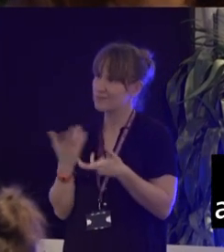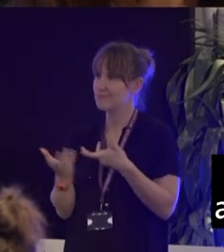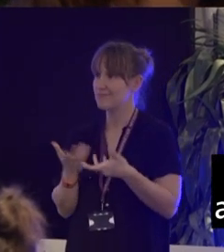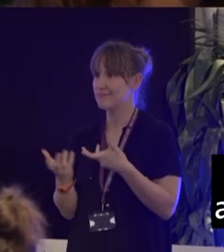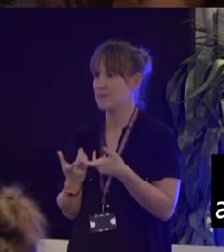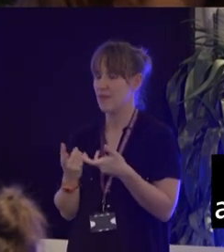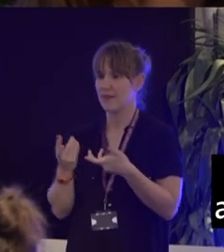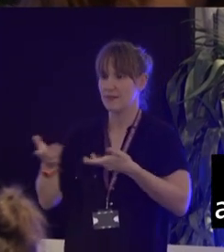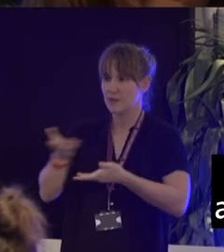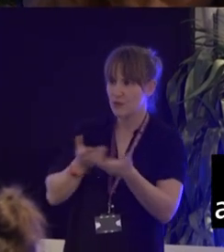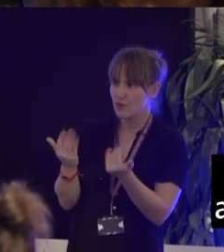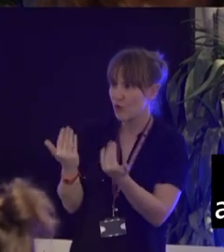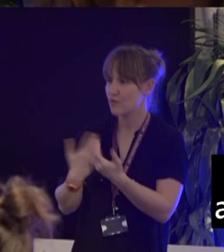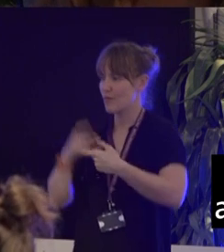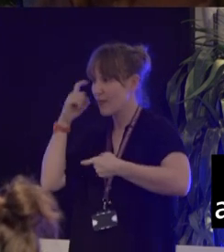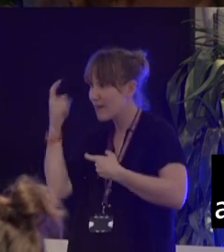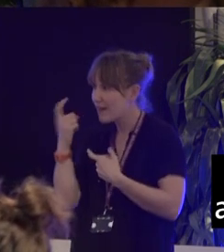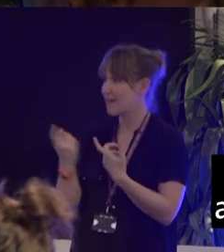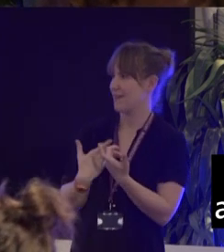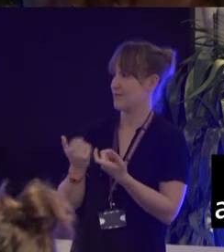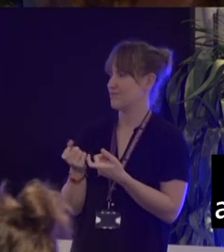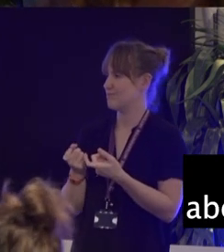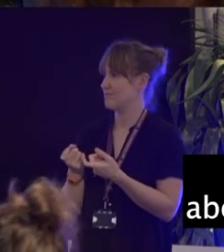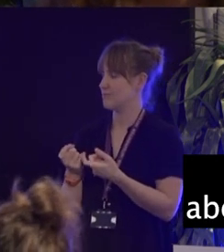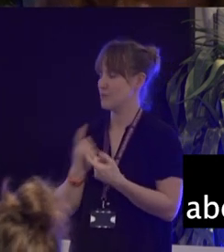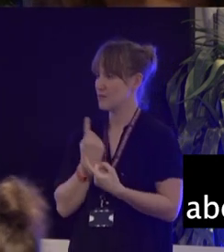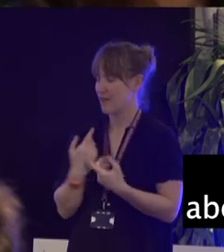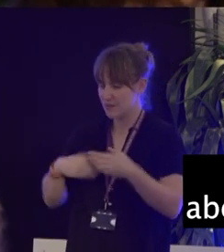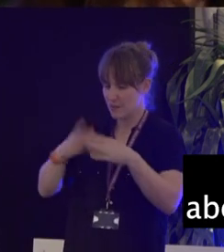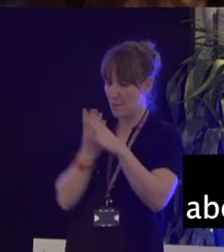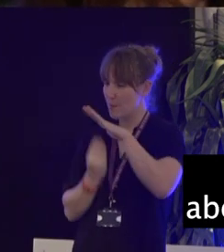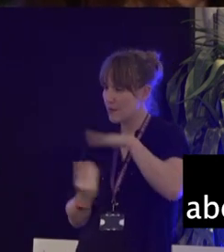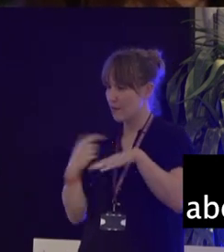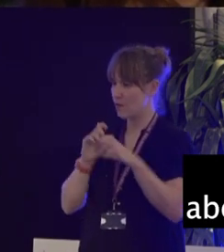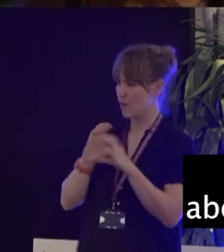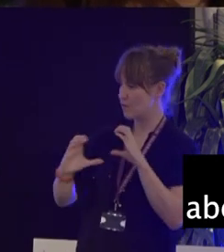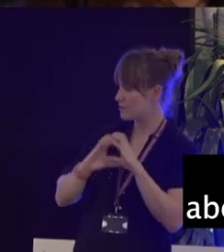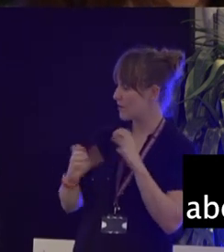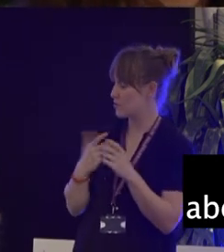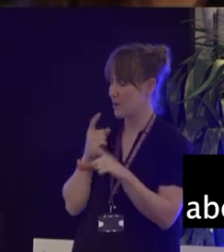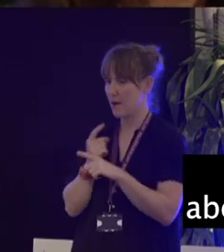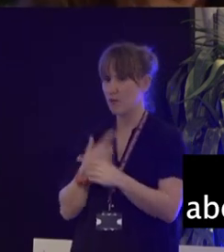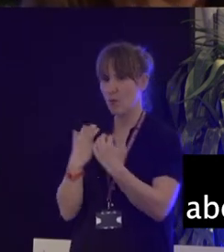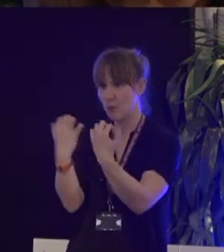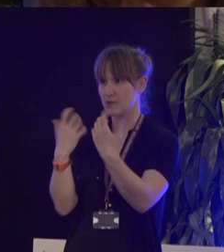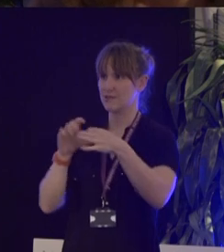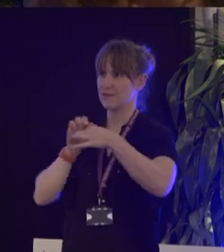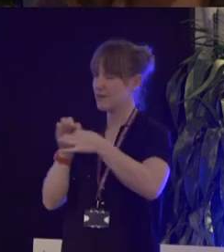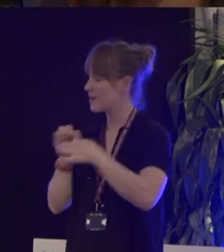get us thinking and get us really, I guess, for ourselves immersed in the conversation about audience and audience